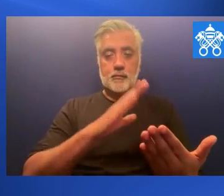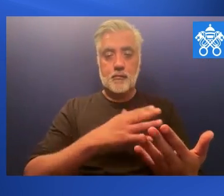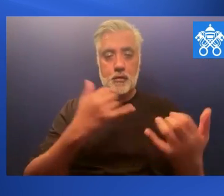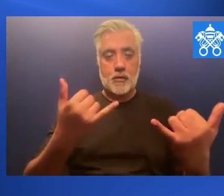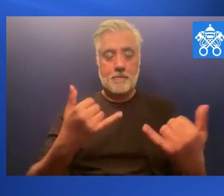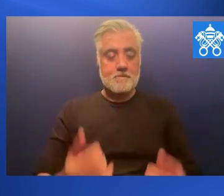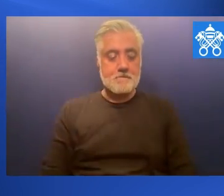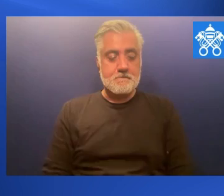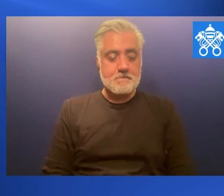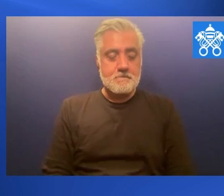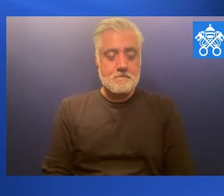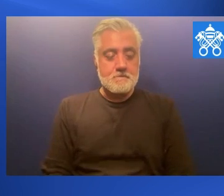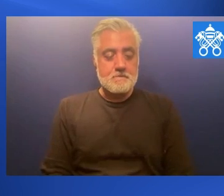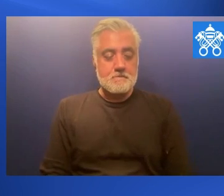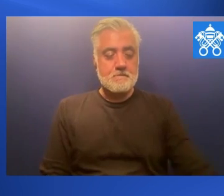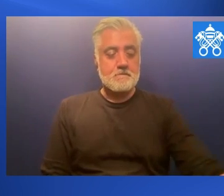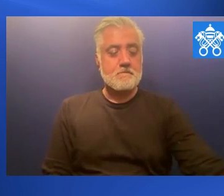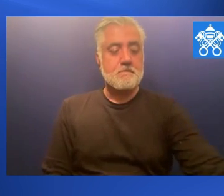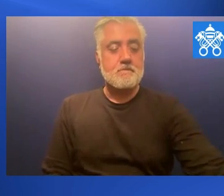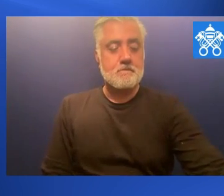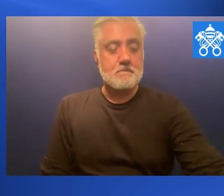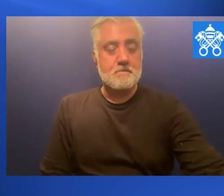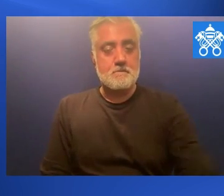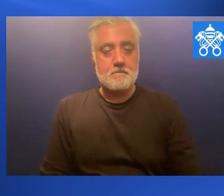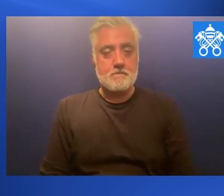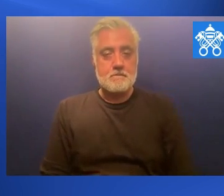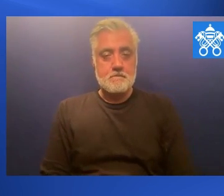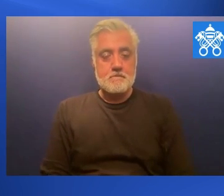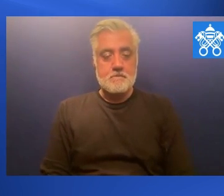Alma Redemptoris Mater.